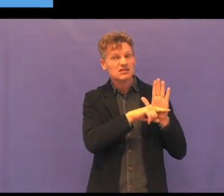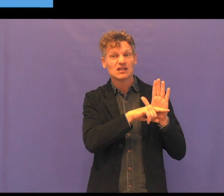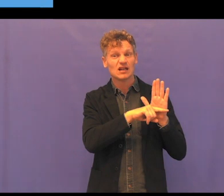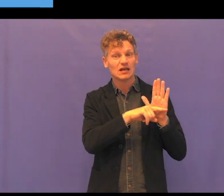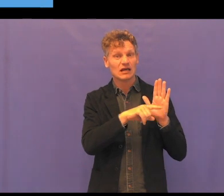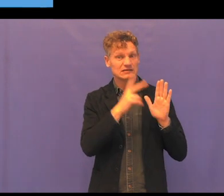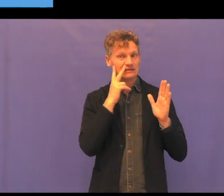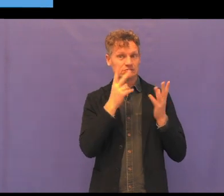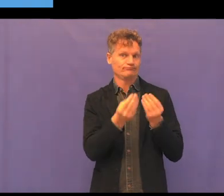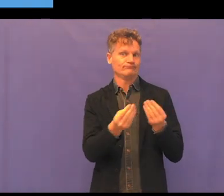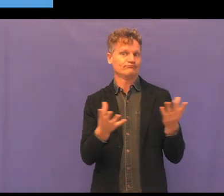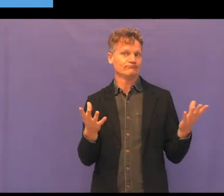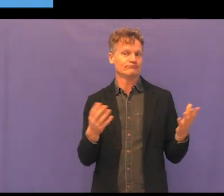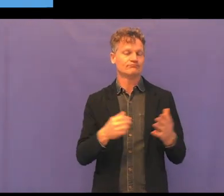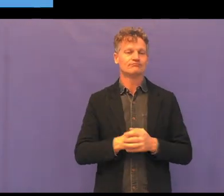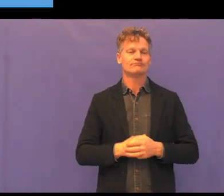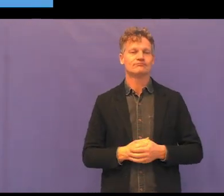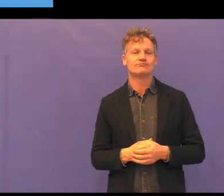David Epstein